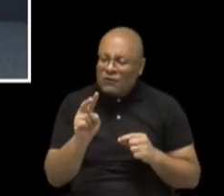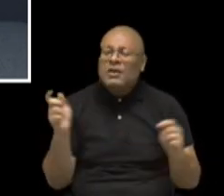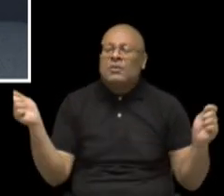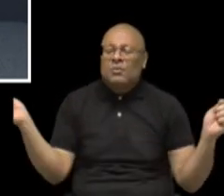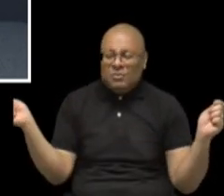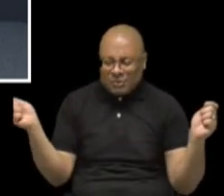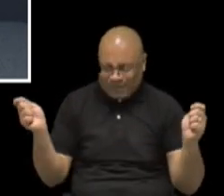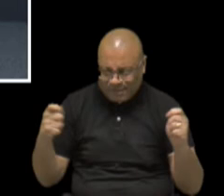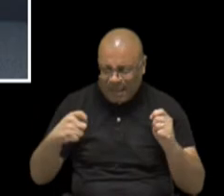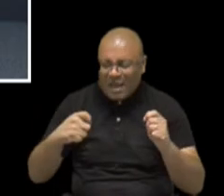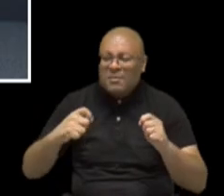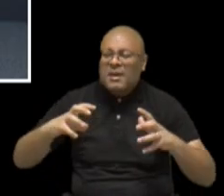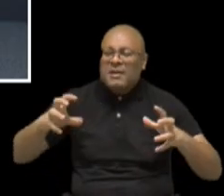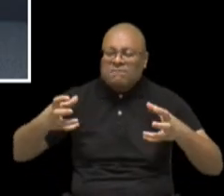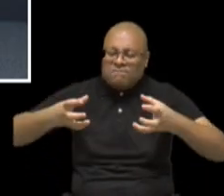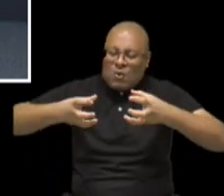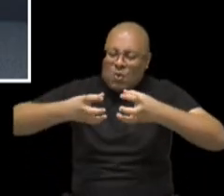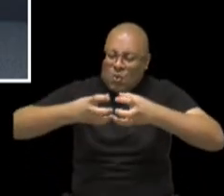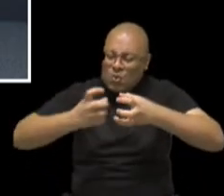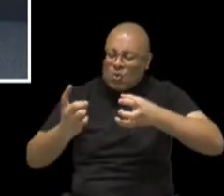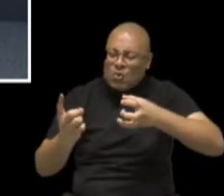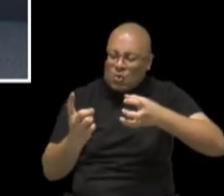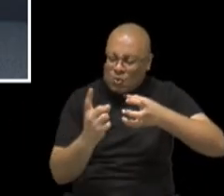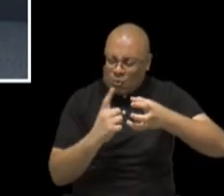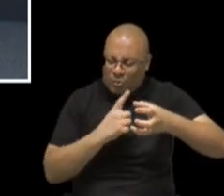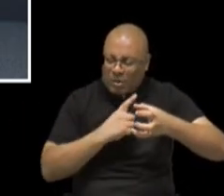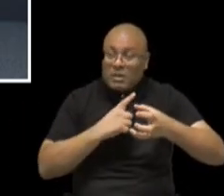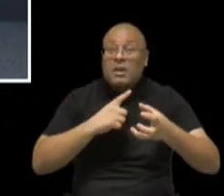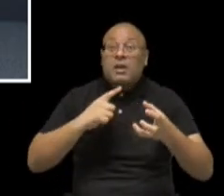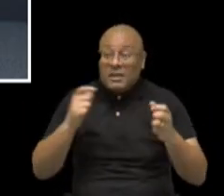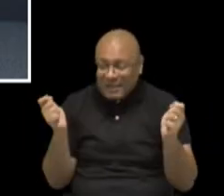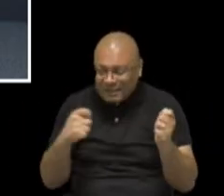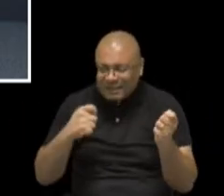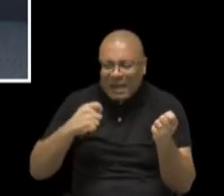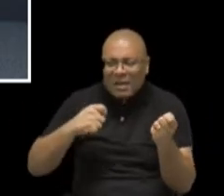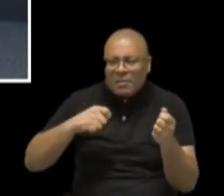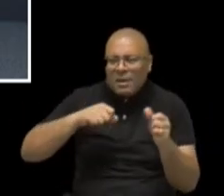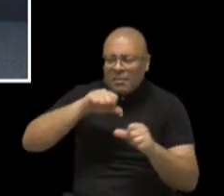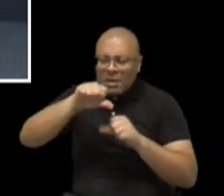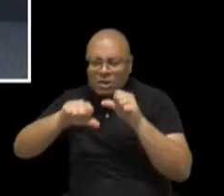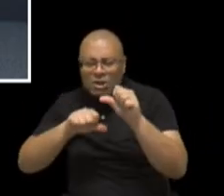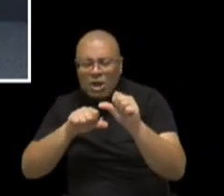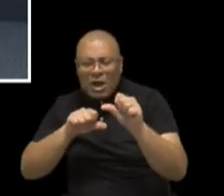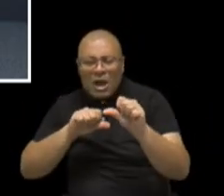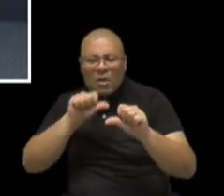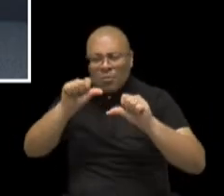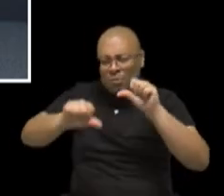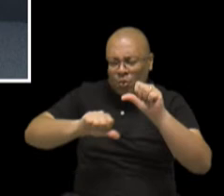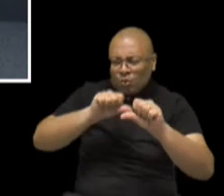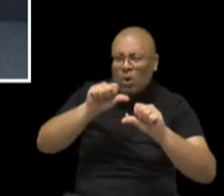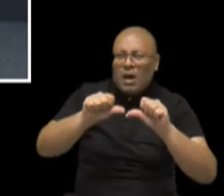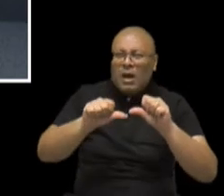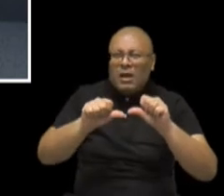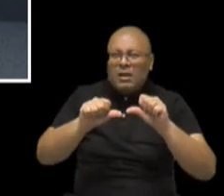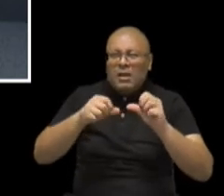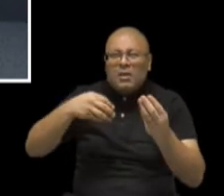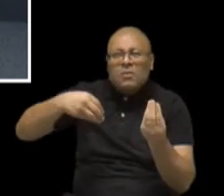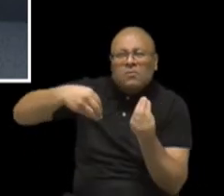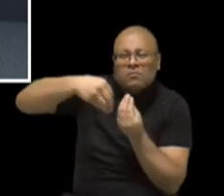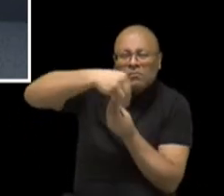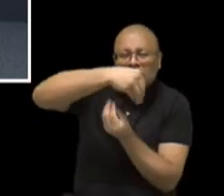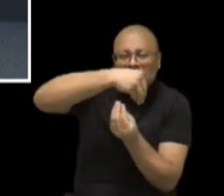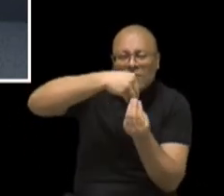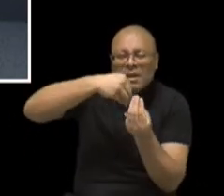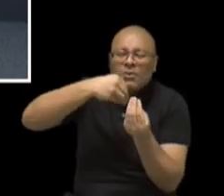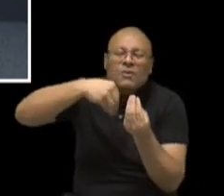So taking something and twisting it, but not necessarily I'm the only one who can twist it. It's like